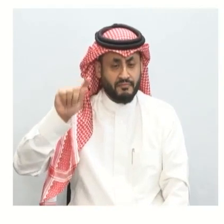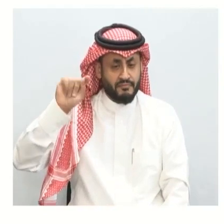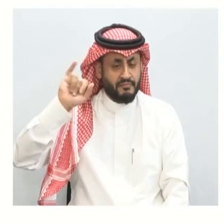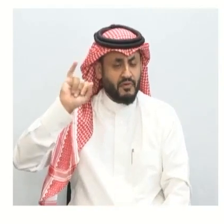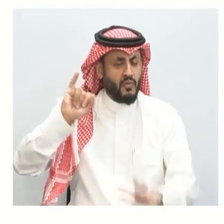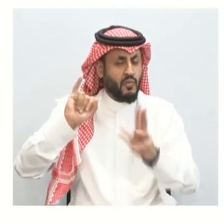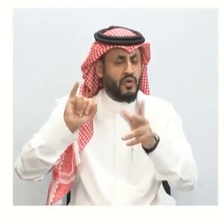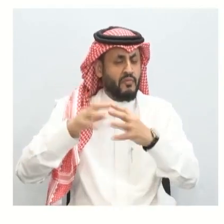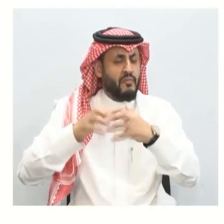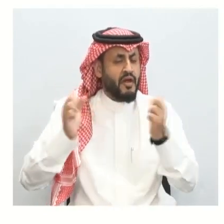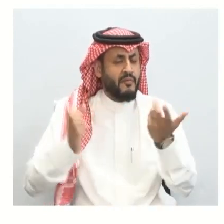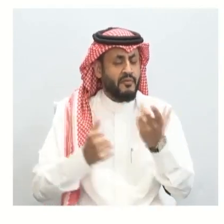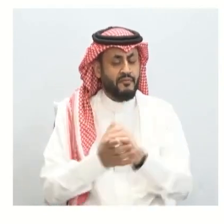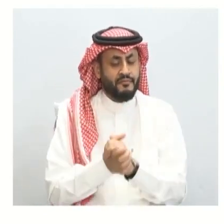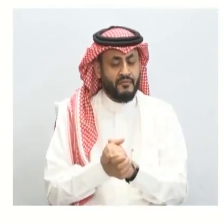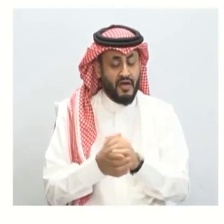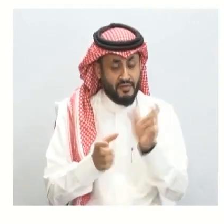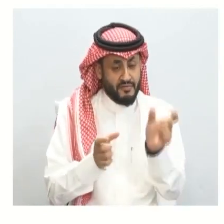Now we have here an abbreviated,